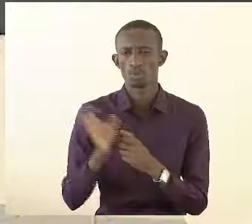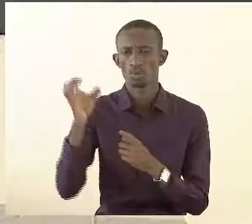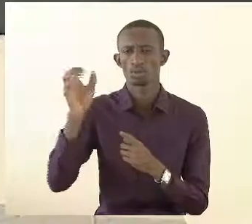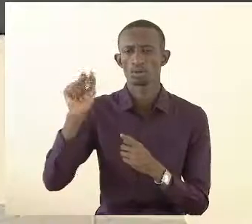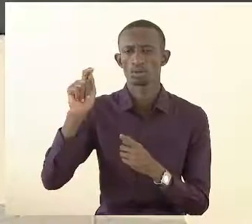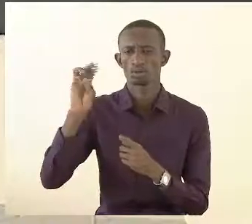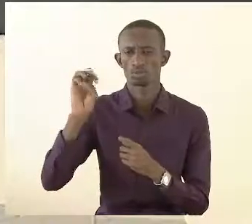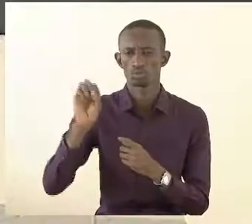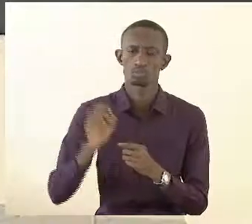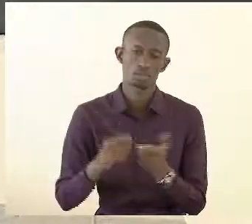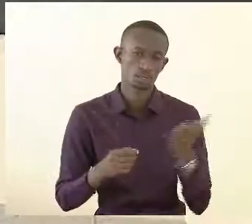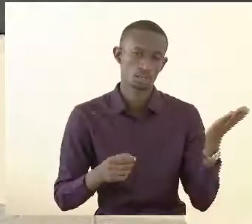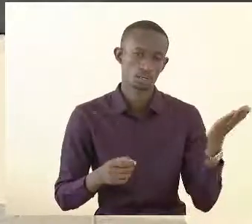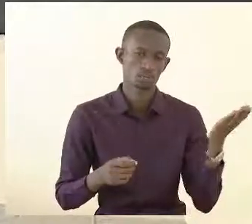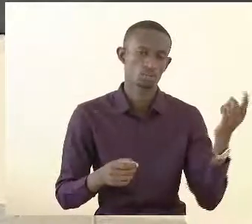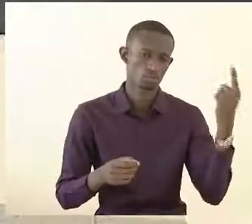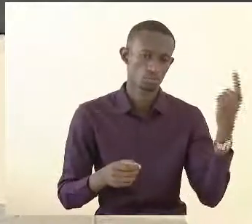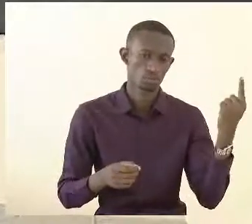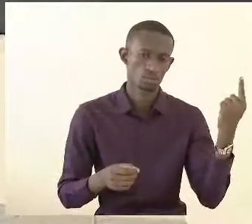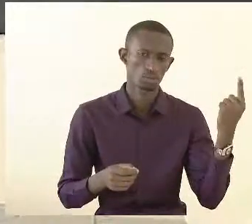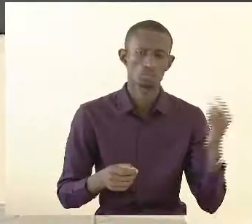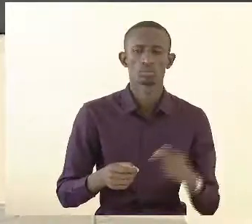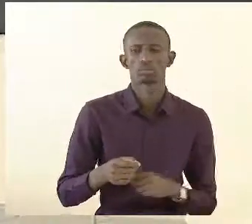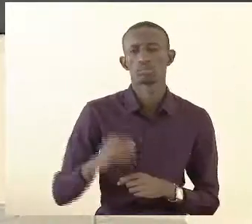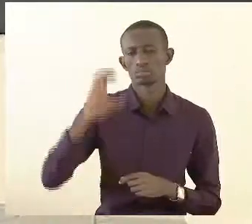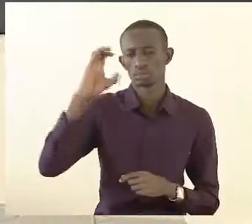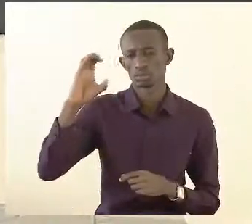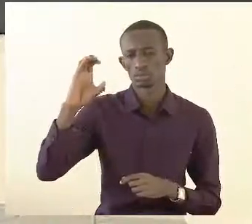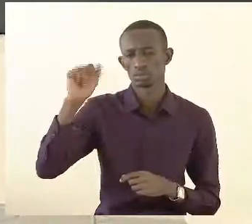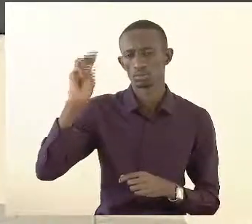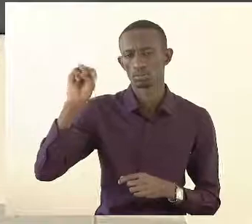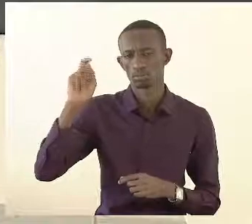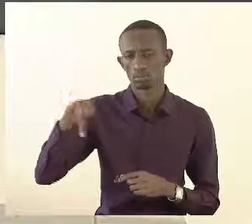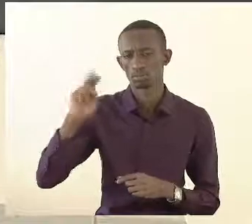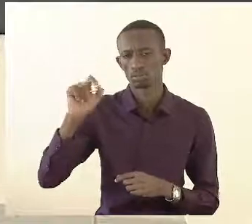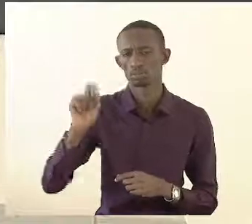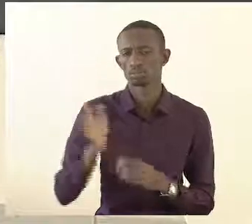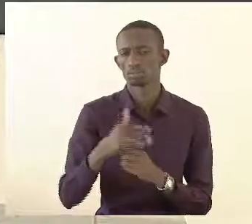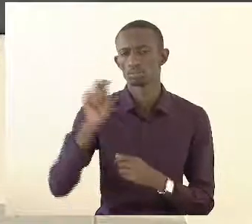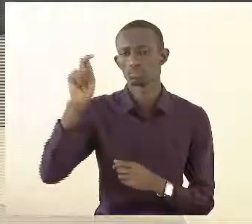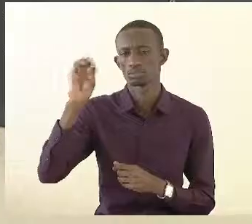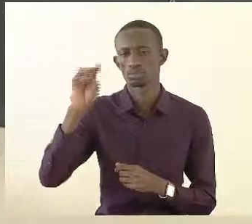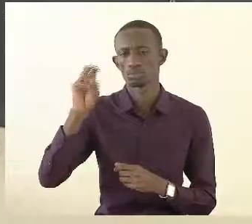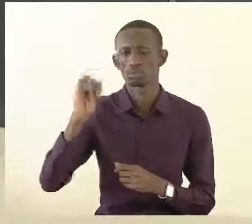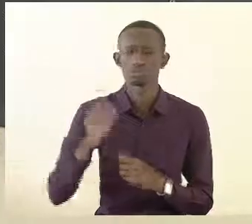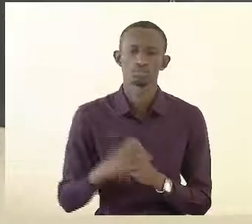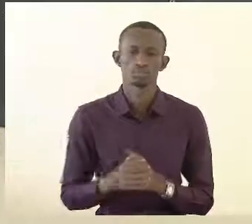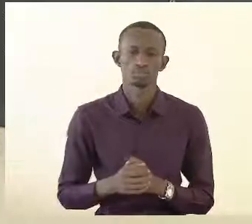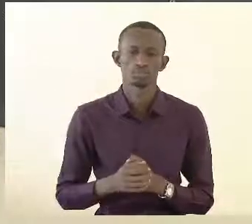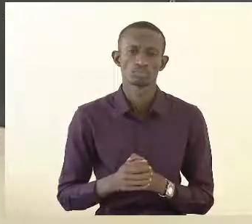one carbon atom. And remember, in the compound we want to produce, we have 4 carbon